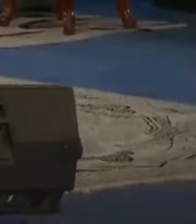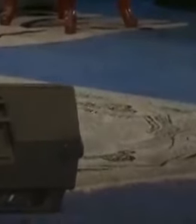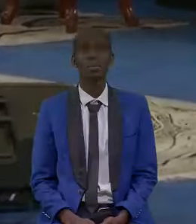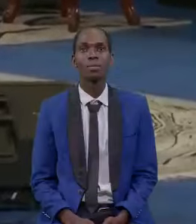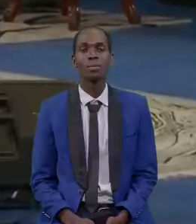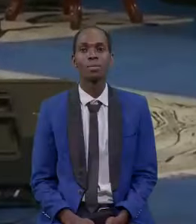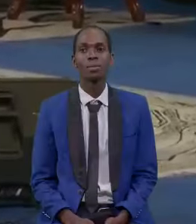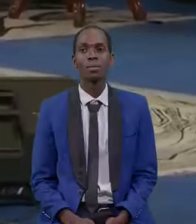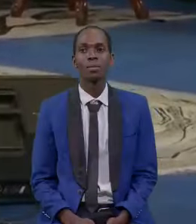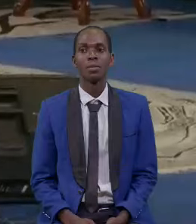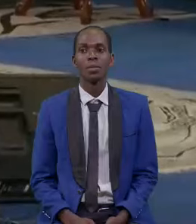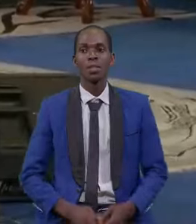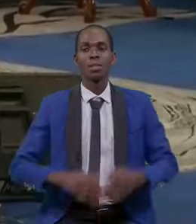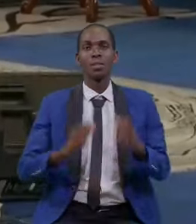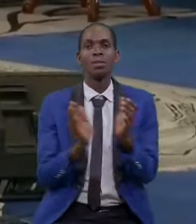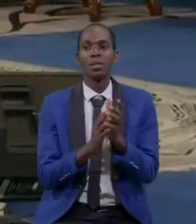Praise the Lord.